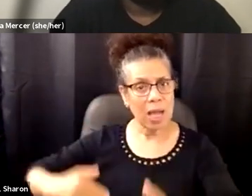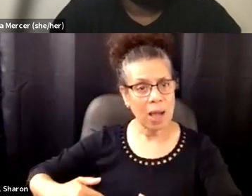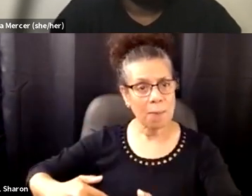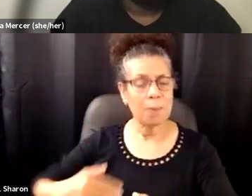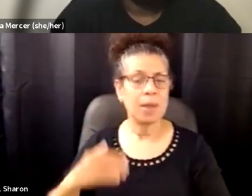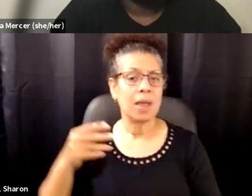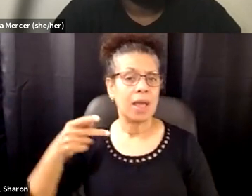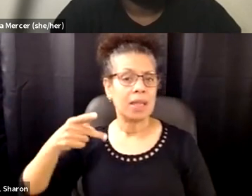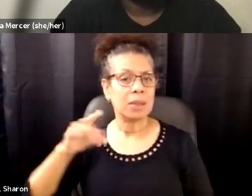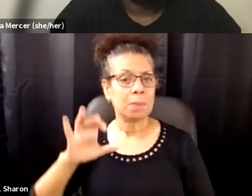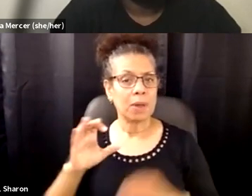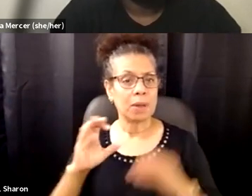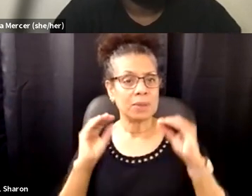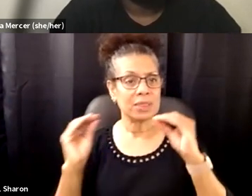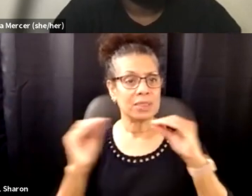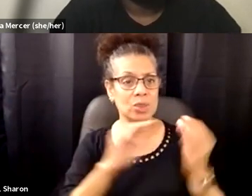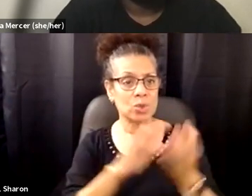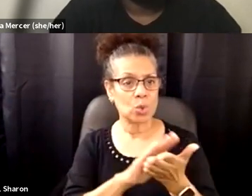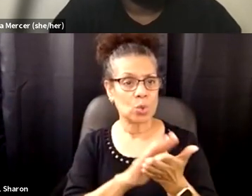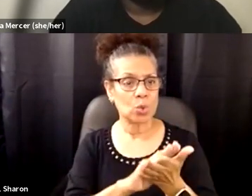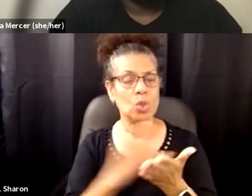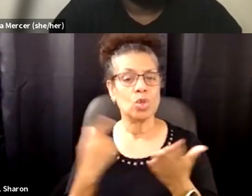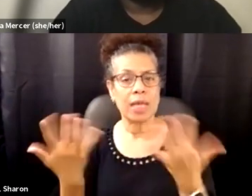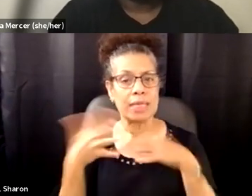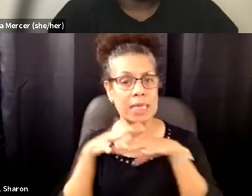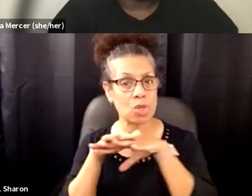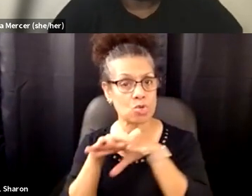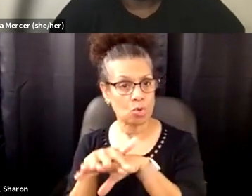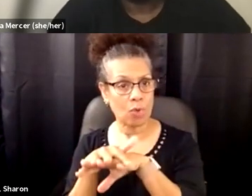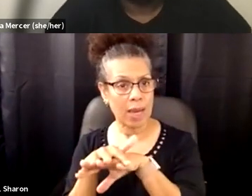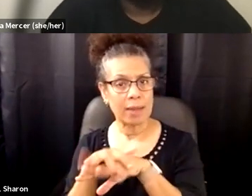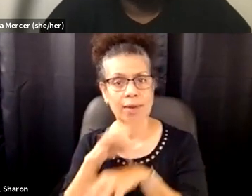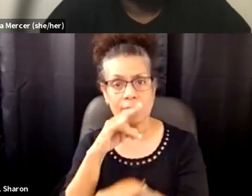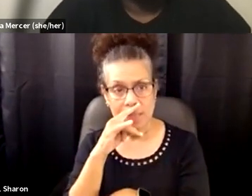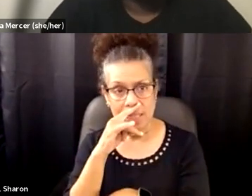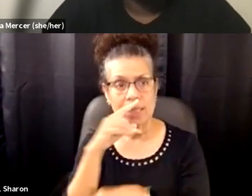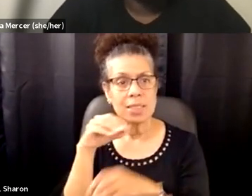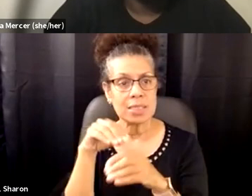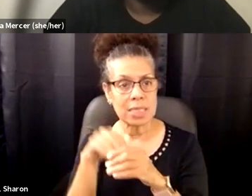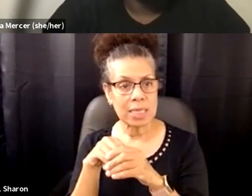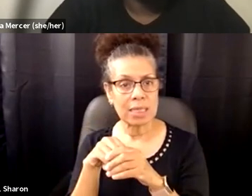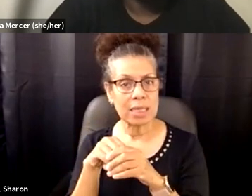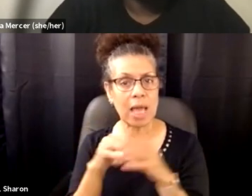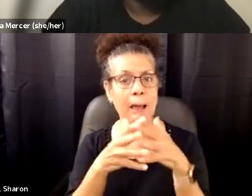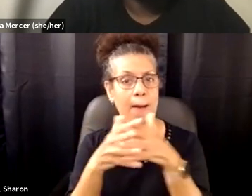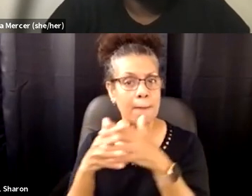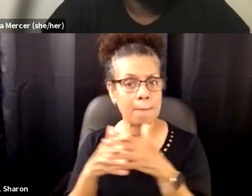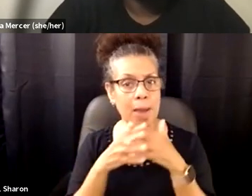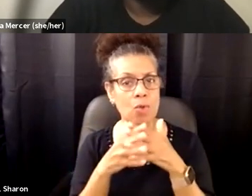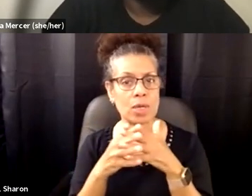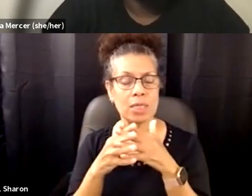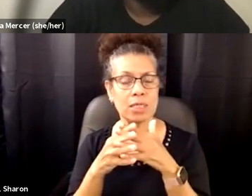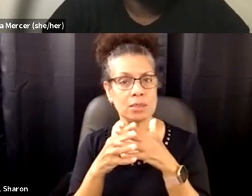public education system of boston being able to integrate uh these kids into uh you know america's fabric